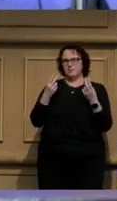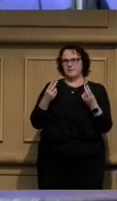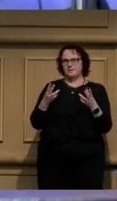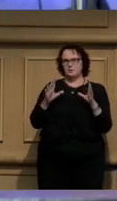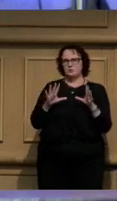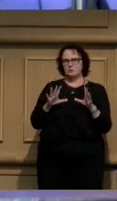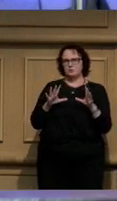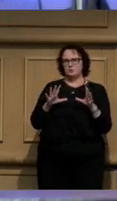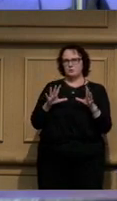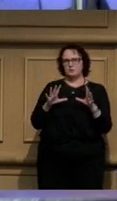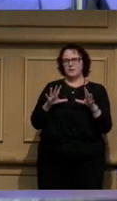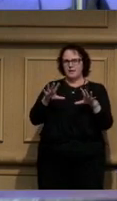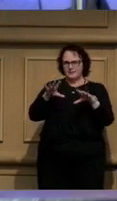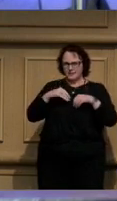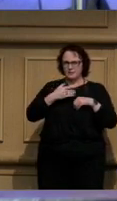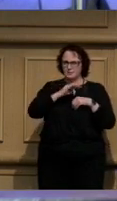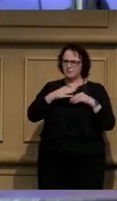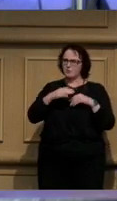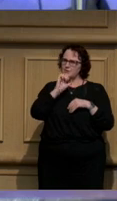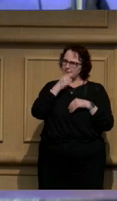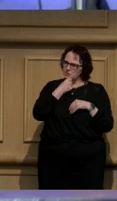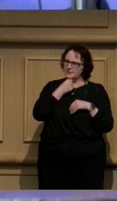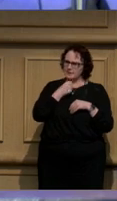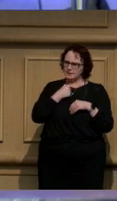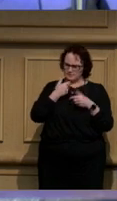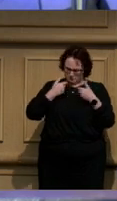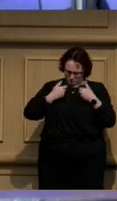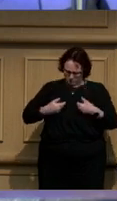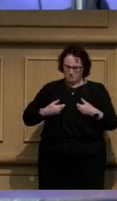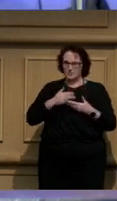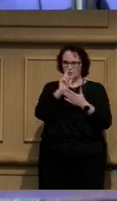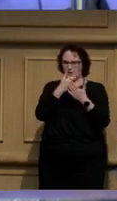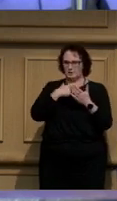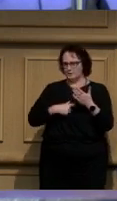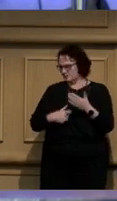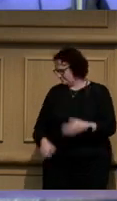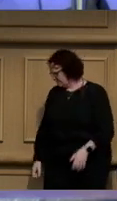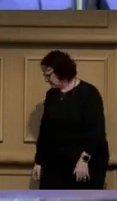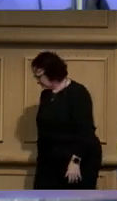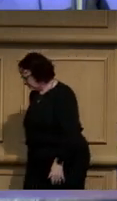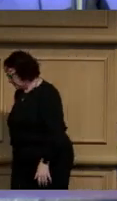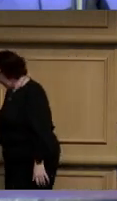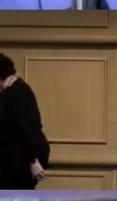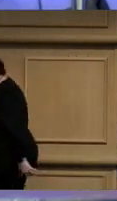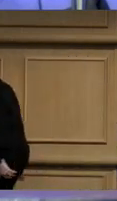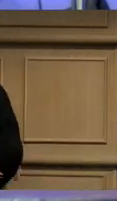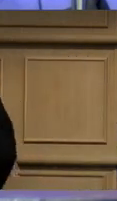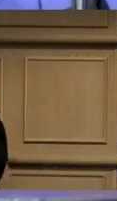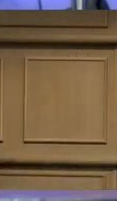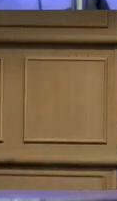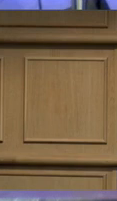ourselves more seriously as artists, I suppose. When you talk about that foothering and festering,